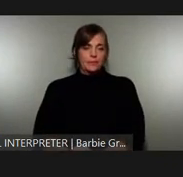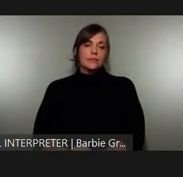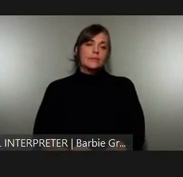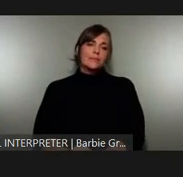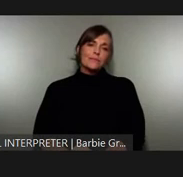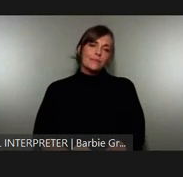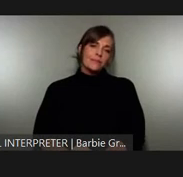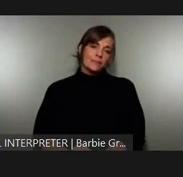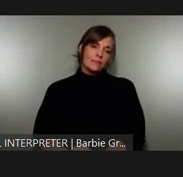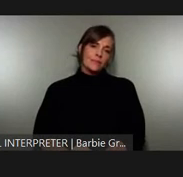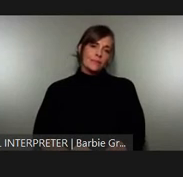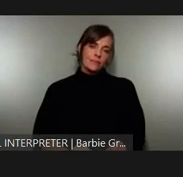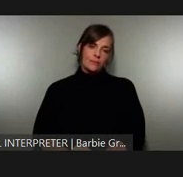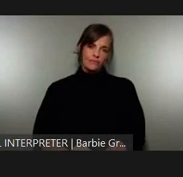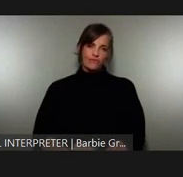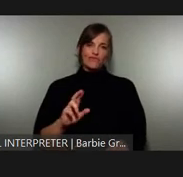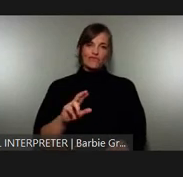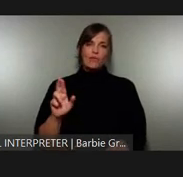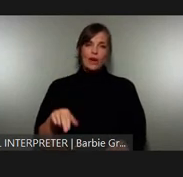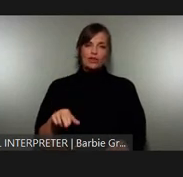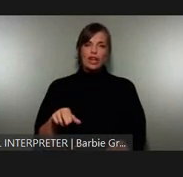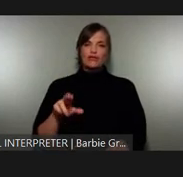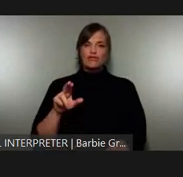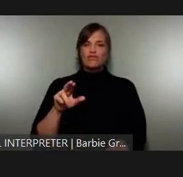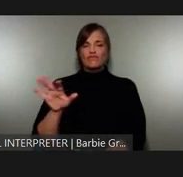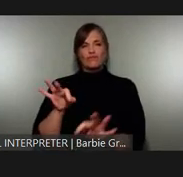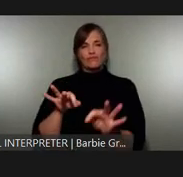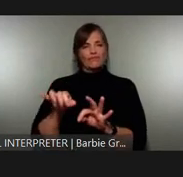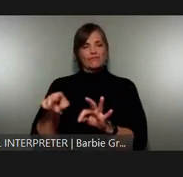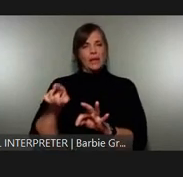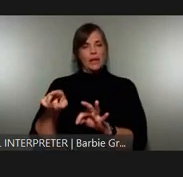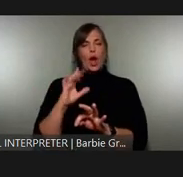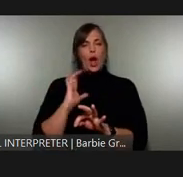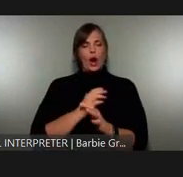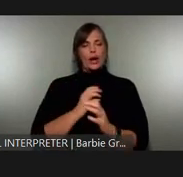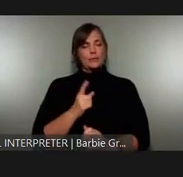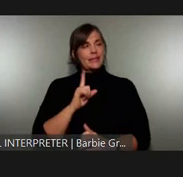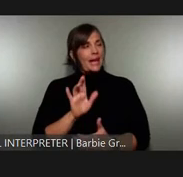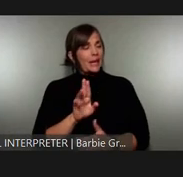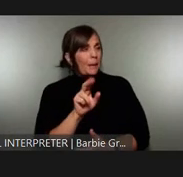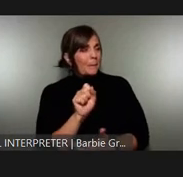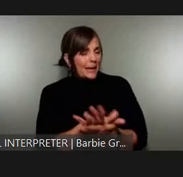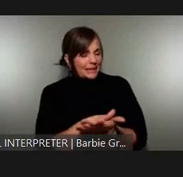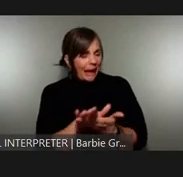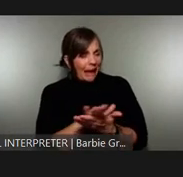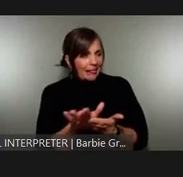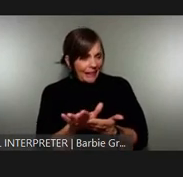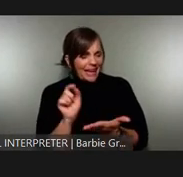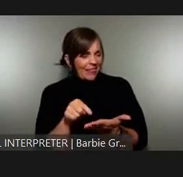our customers were telling us that bus cleanliness was important to them. In fact,